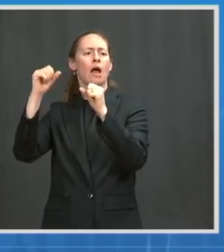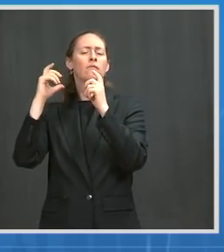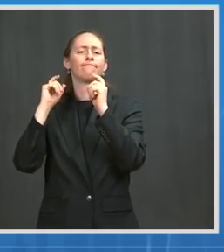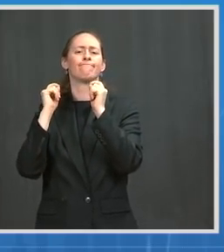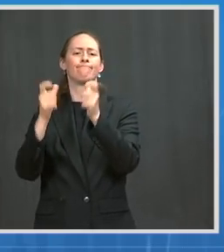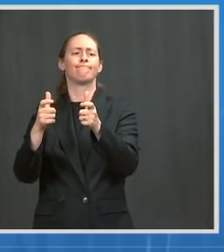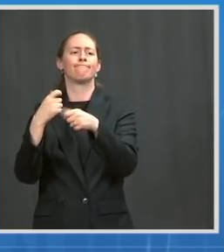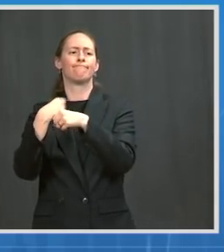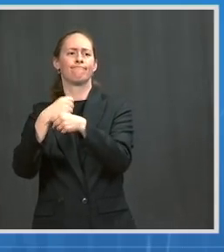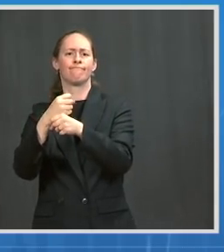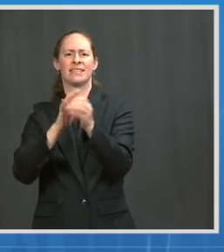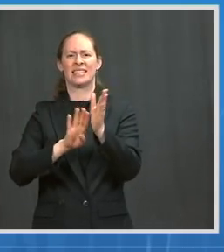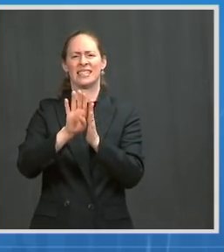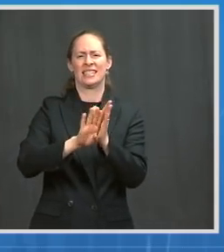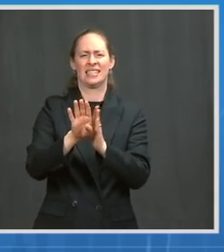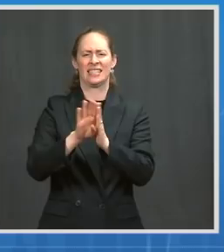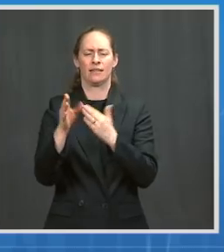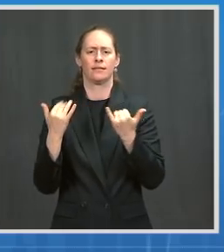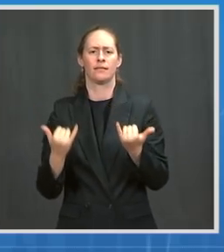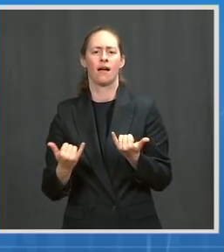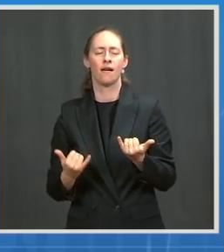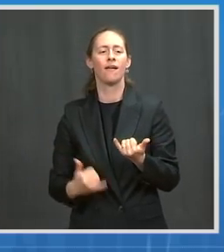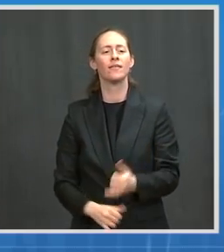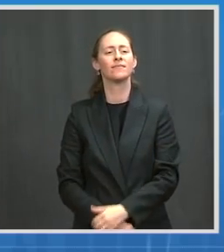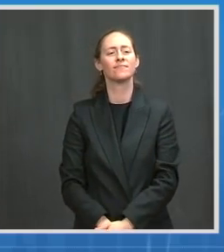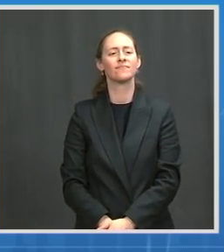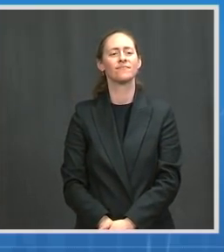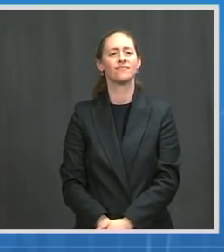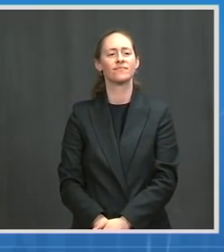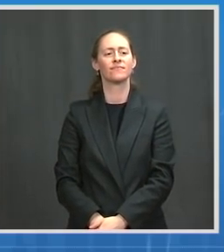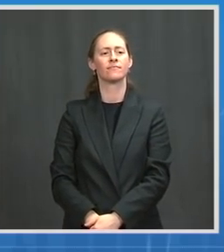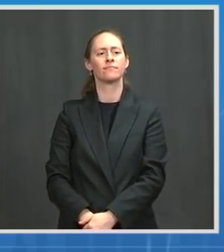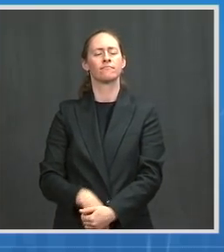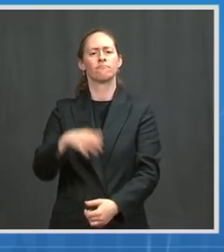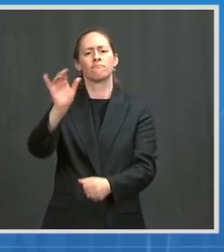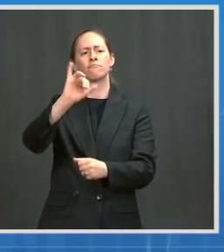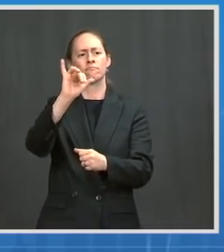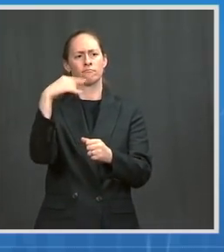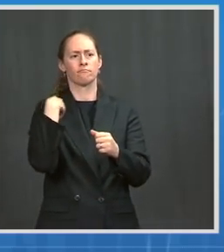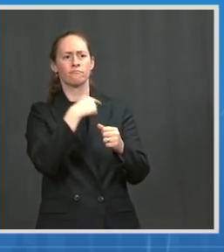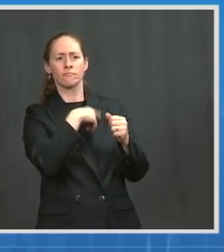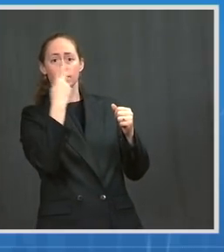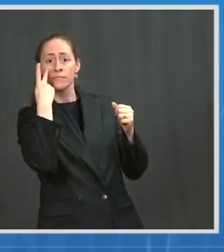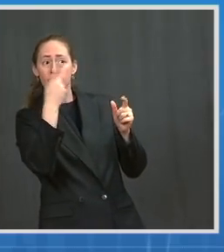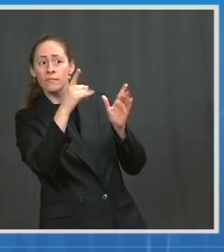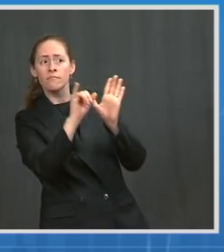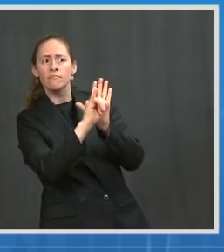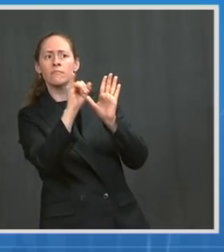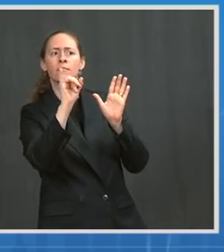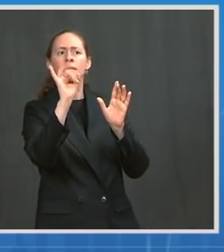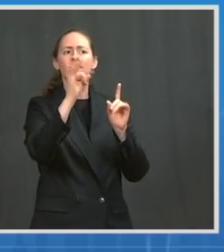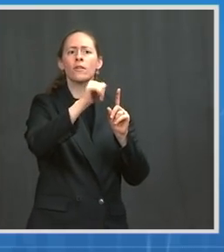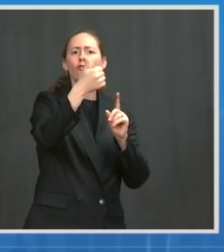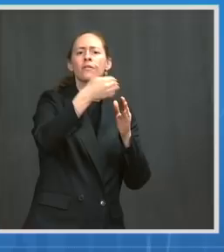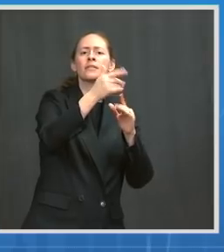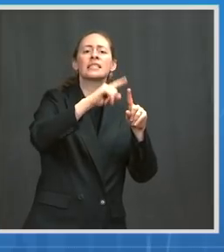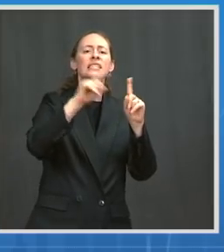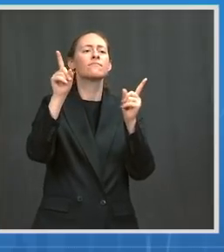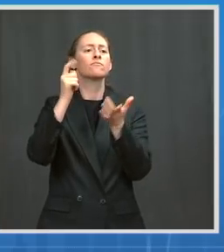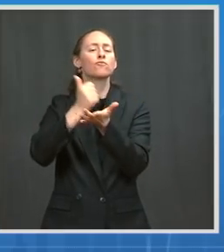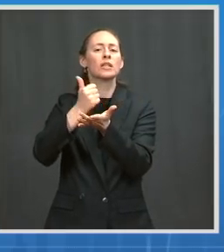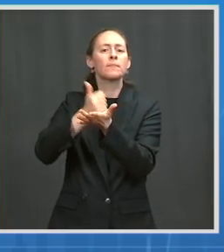development. In this regard, we're going to continue to identify and evaluate additional candidates for this program